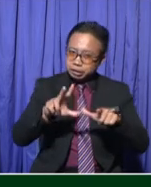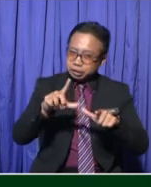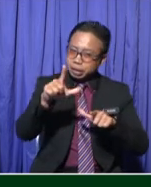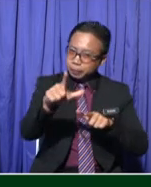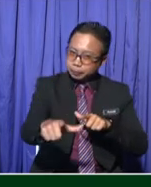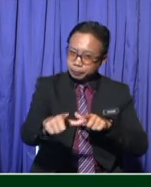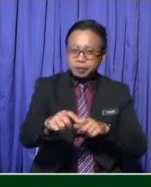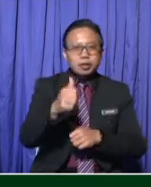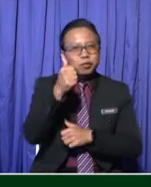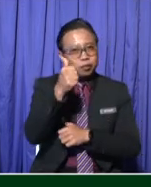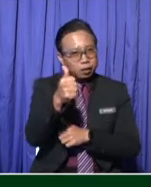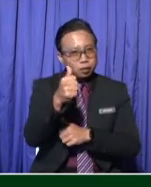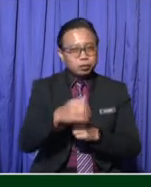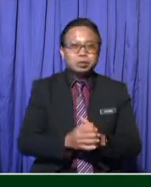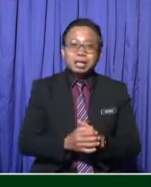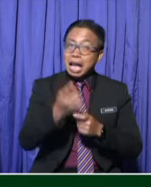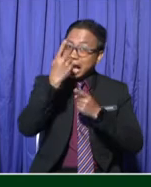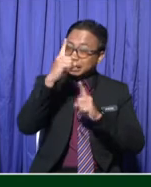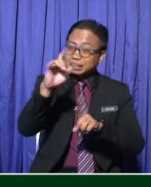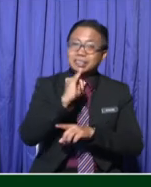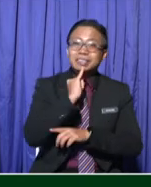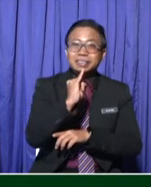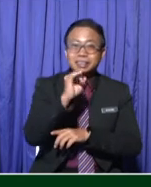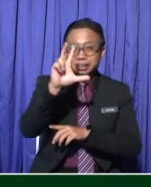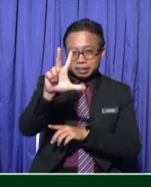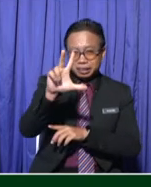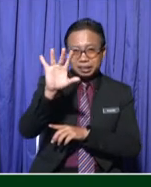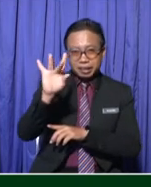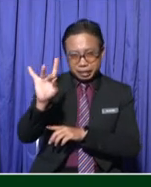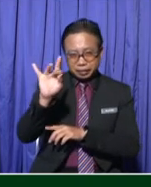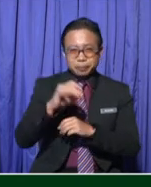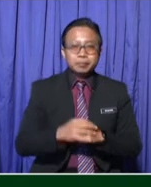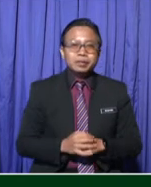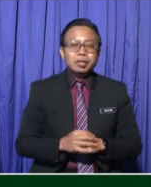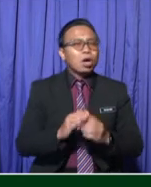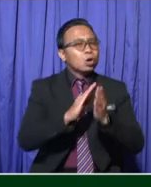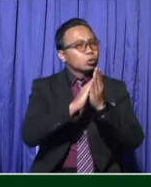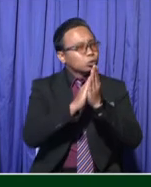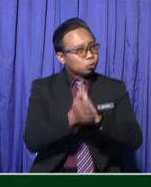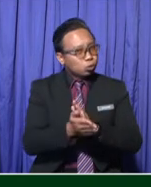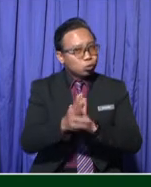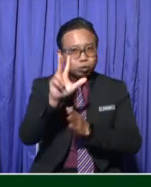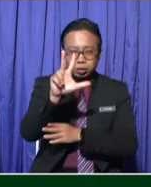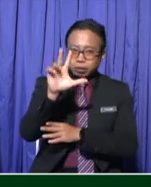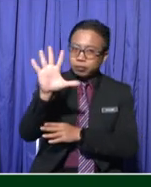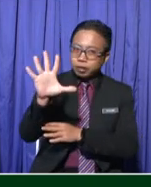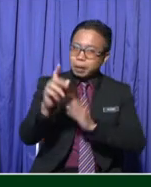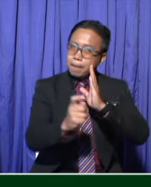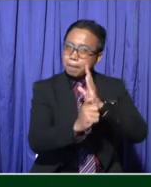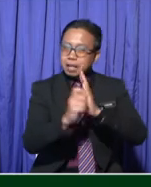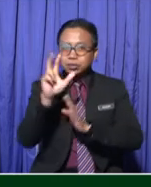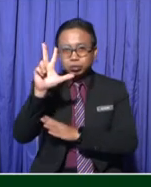Very good! The answer is 38. So, 35 plus